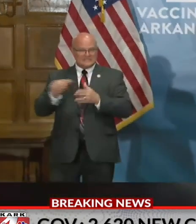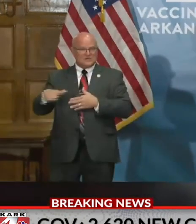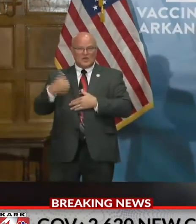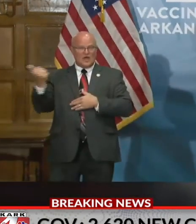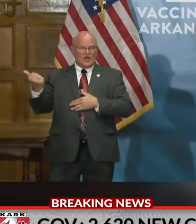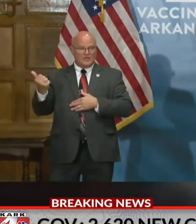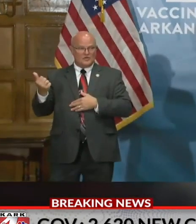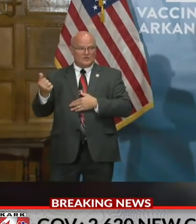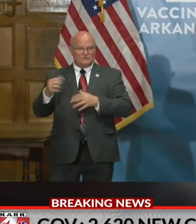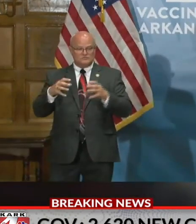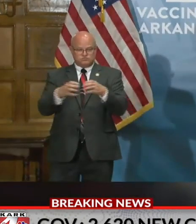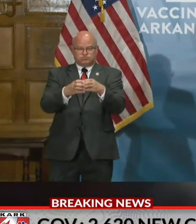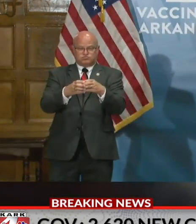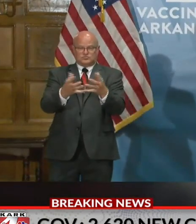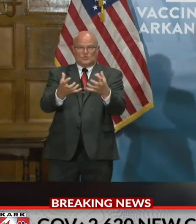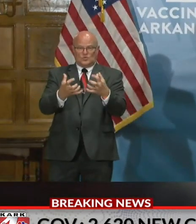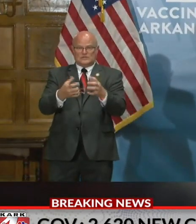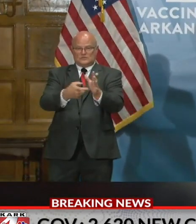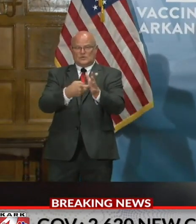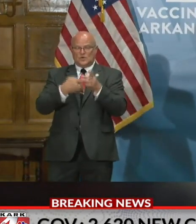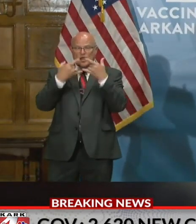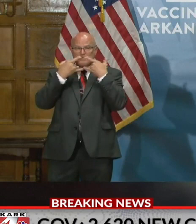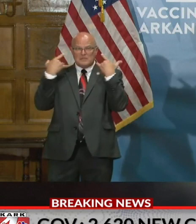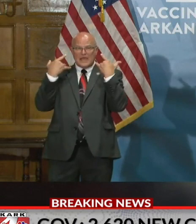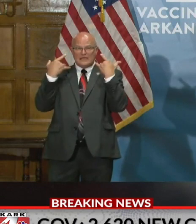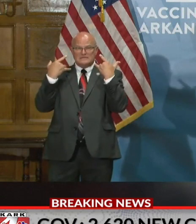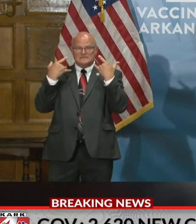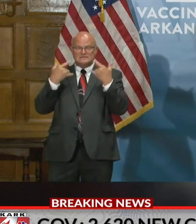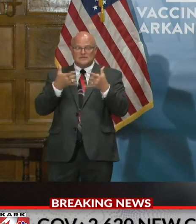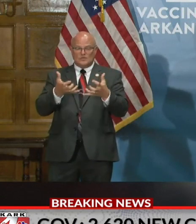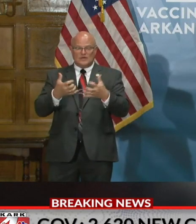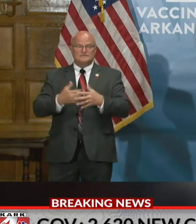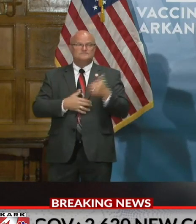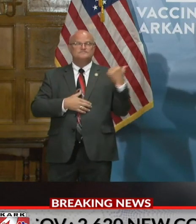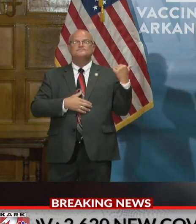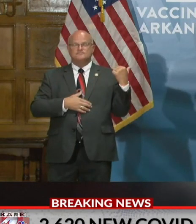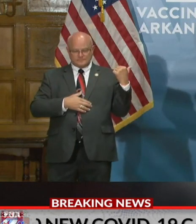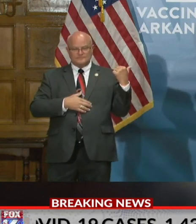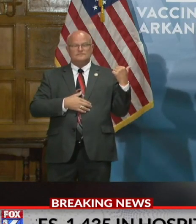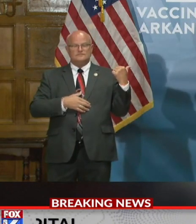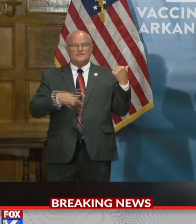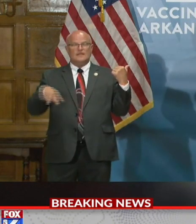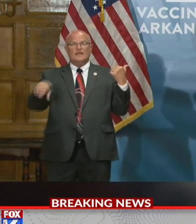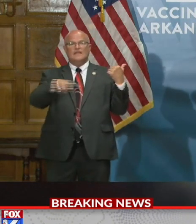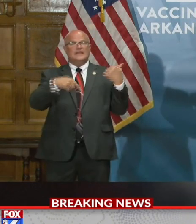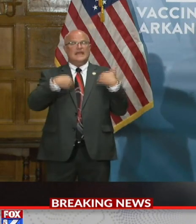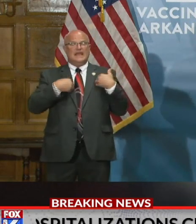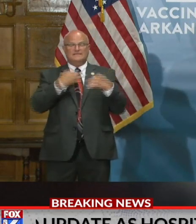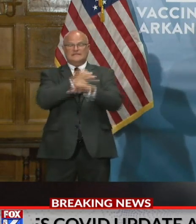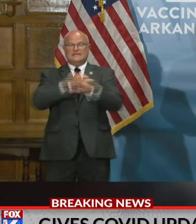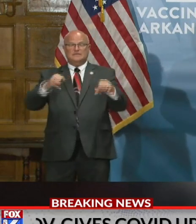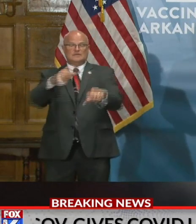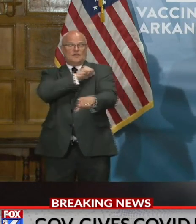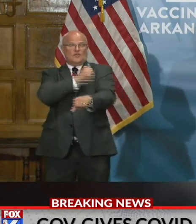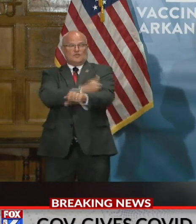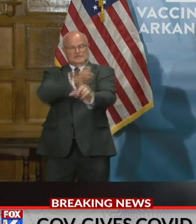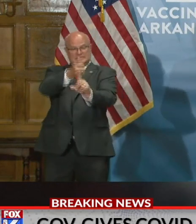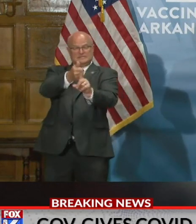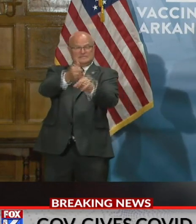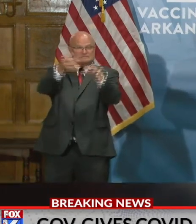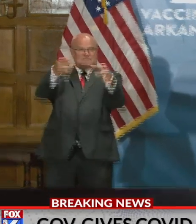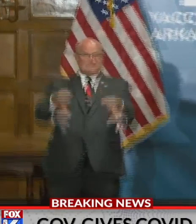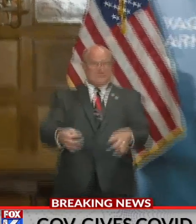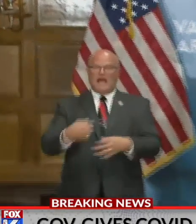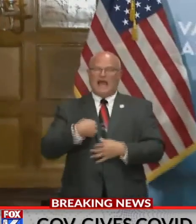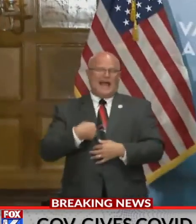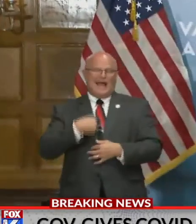other entities that want to require masks if they want to do it. Well, they have the independent authority to do it.